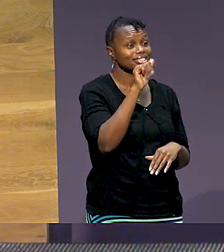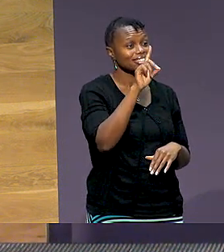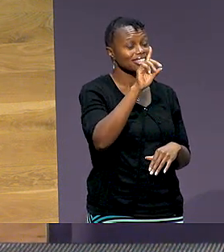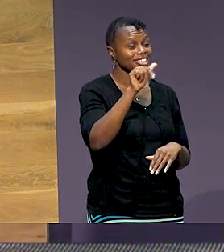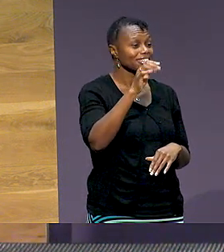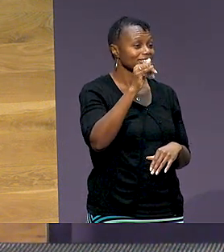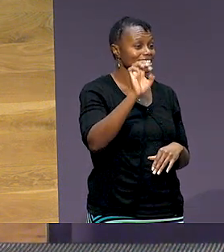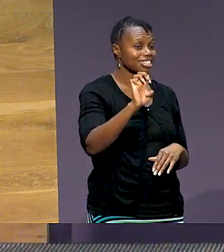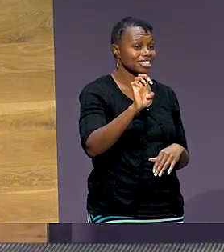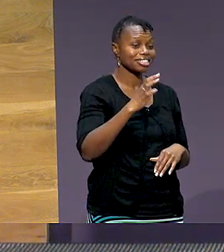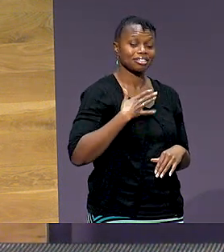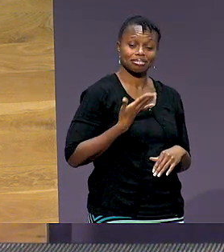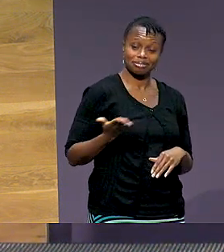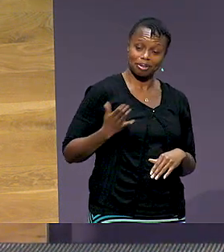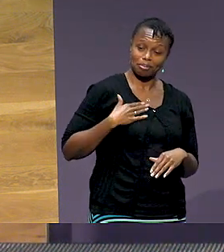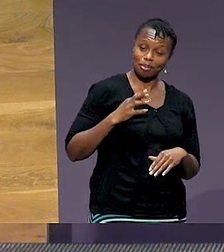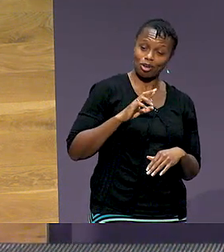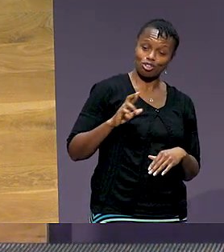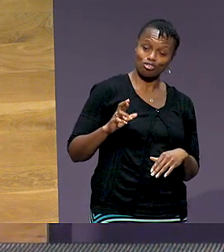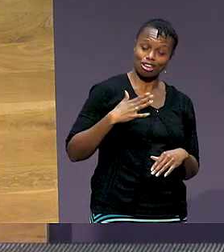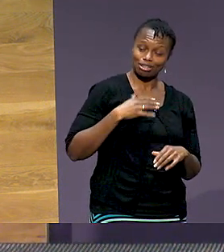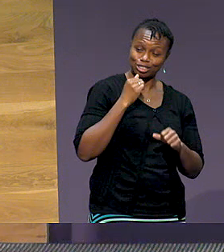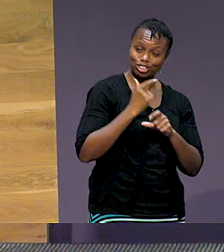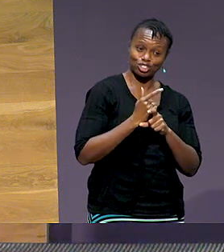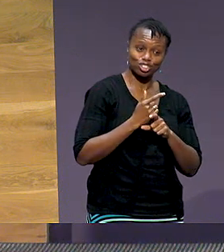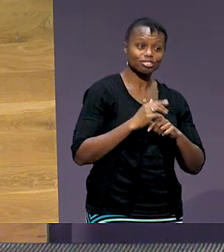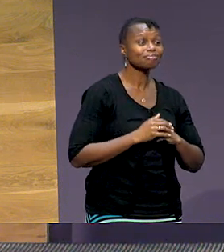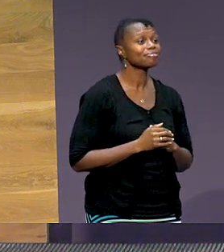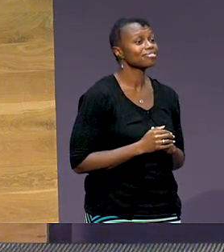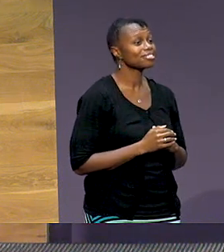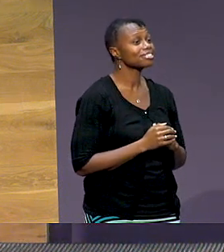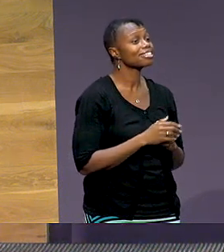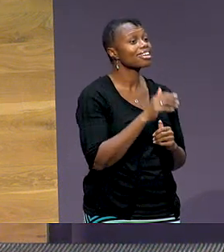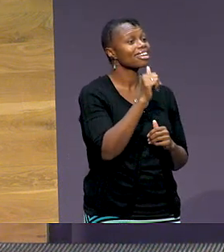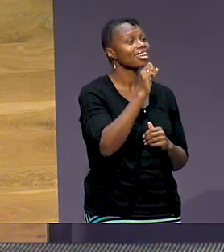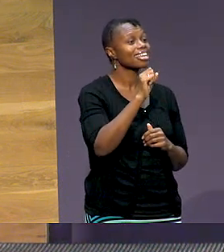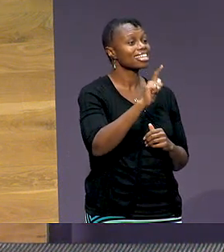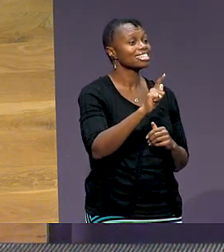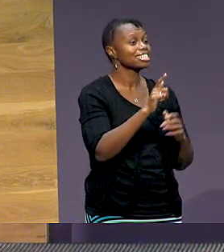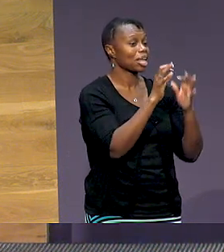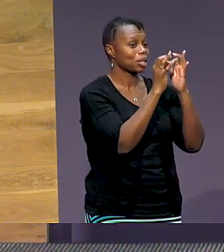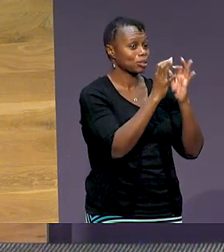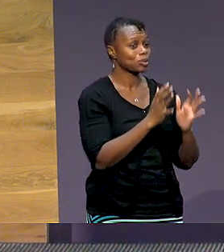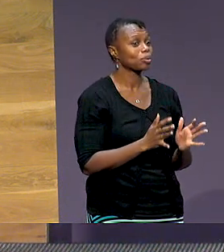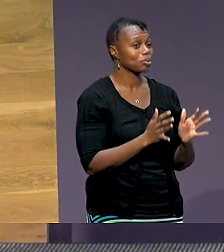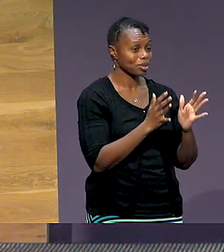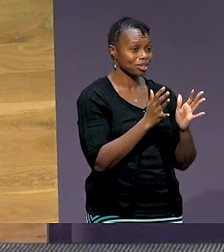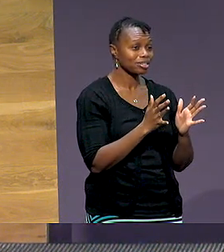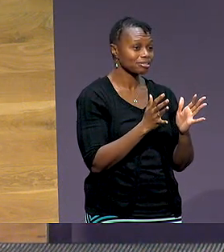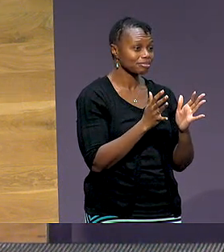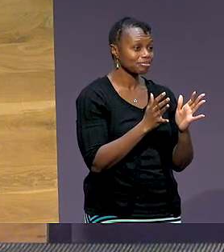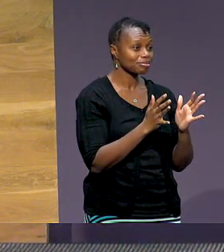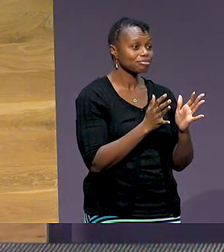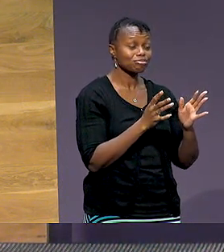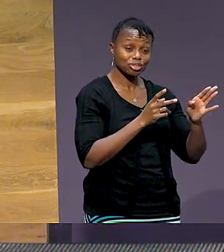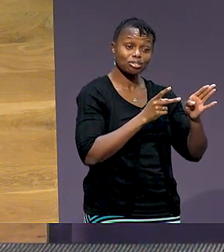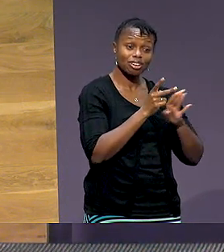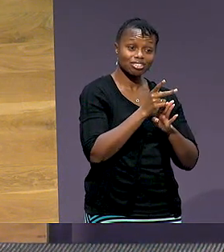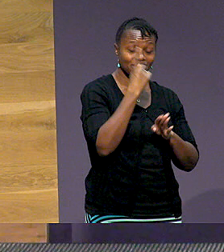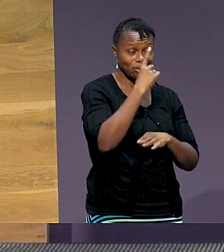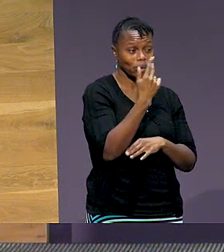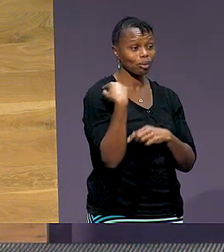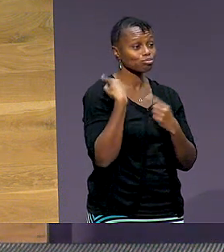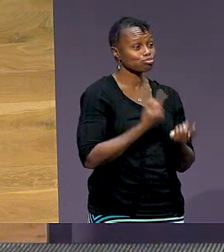Ajay, who is to my right, my sister, an American Sign Language interpreter, professional for